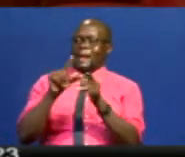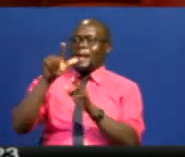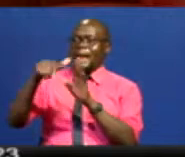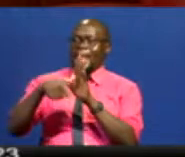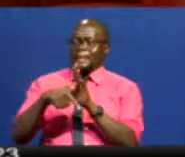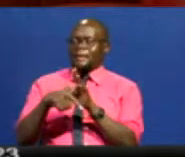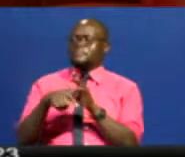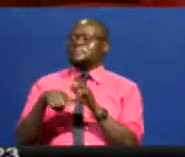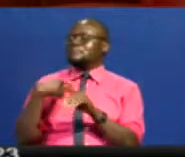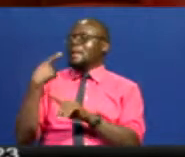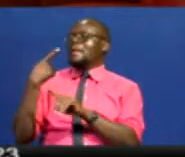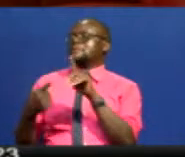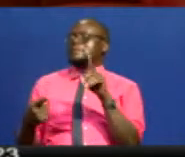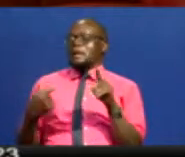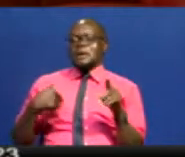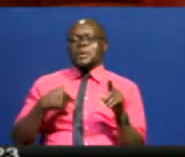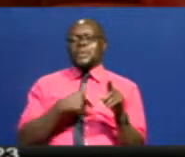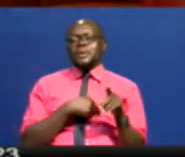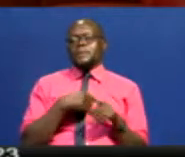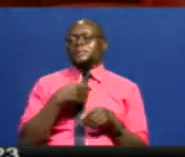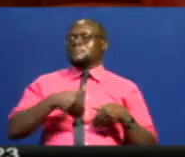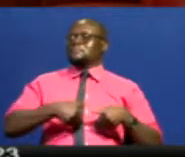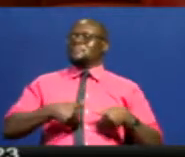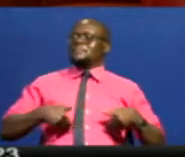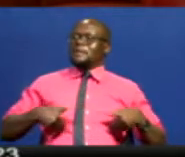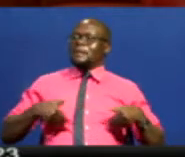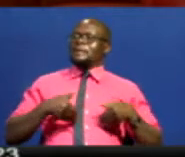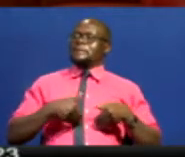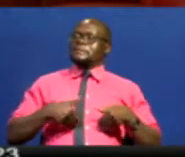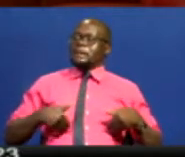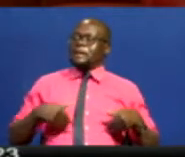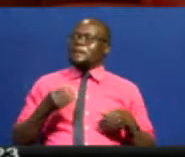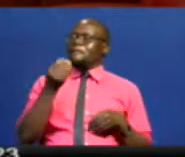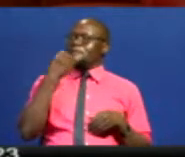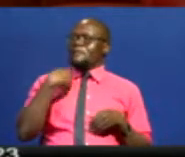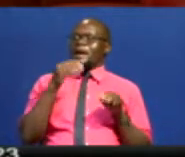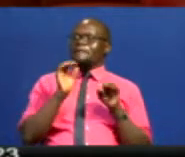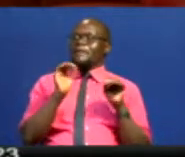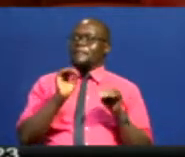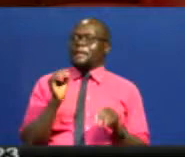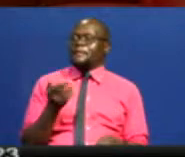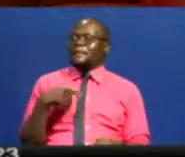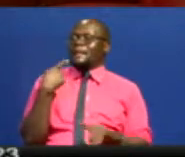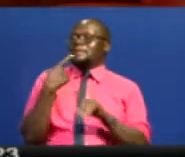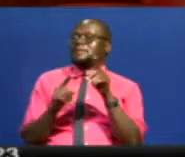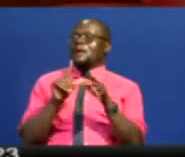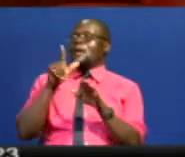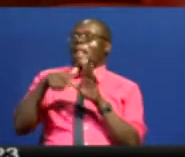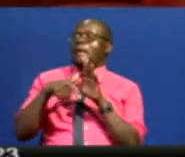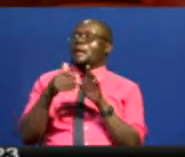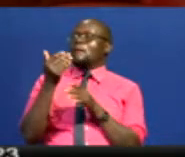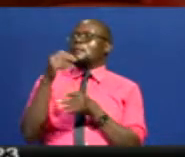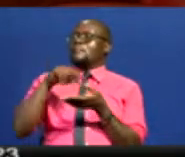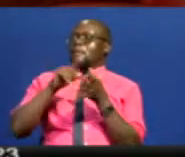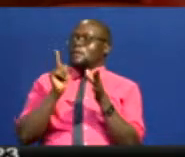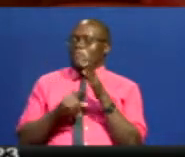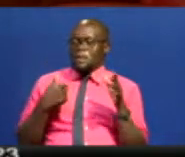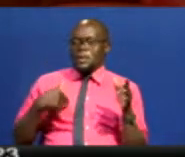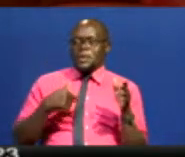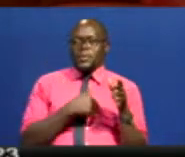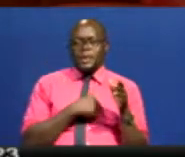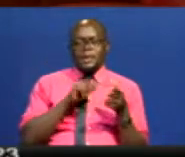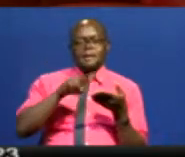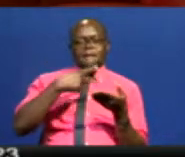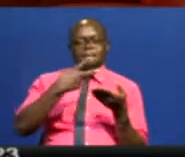again next year, we start having our people complaining about lack of food, then we will say that as a nation we'll be